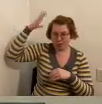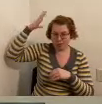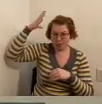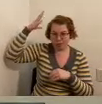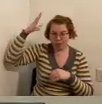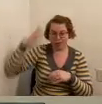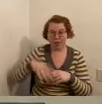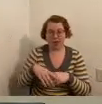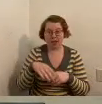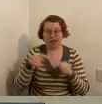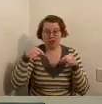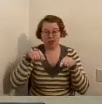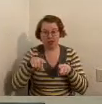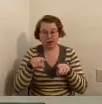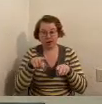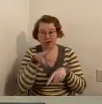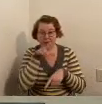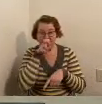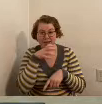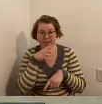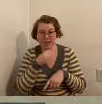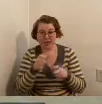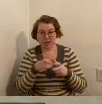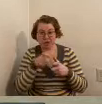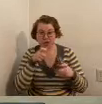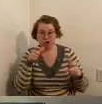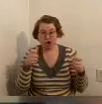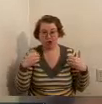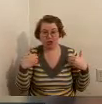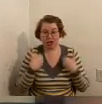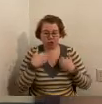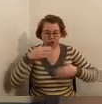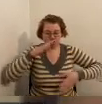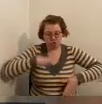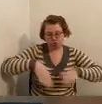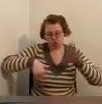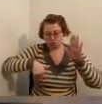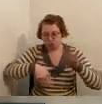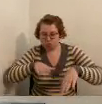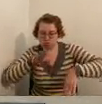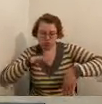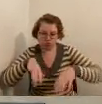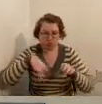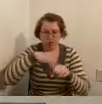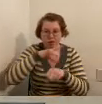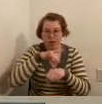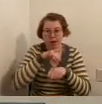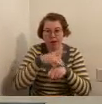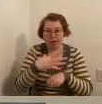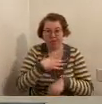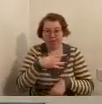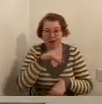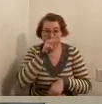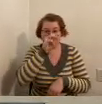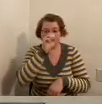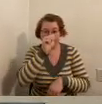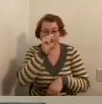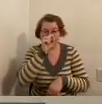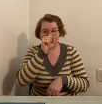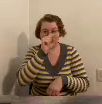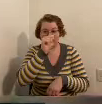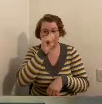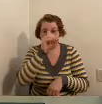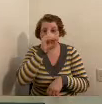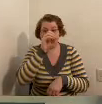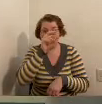During the Ice Age, large animals roamed the Earth, like the